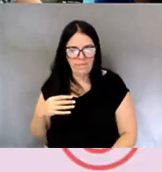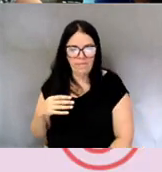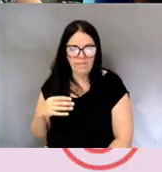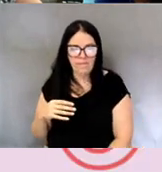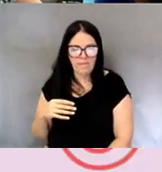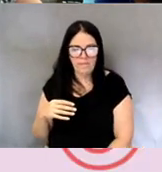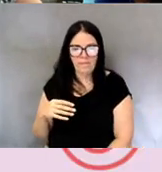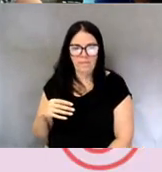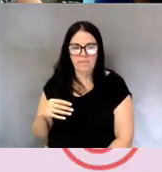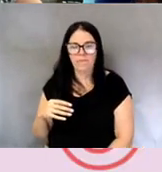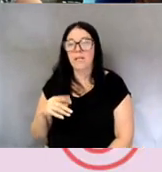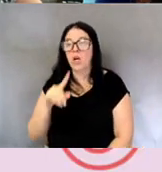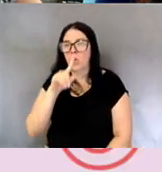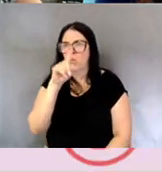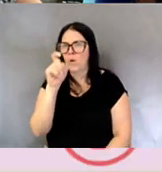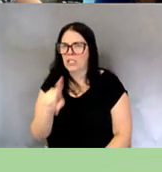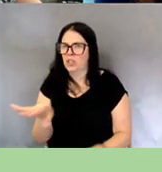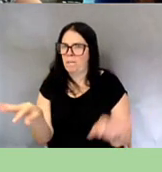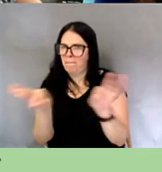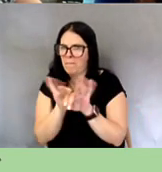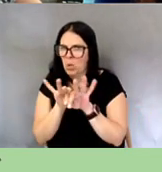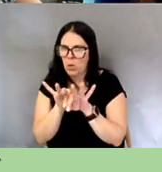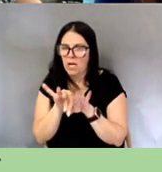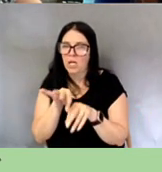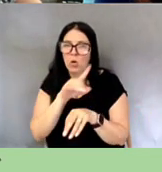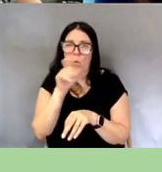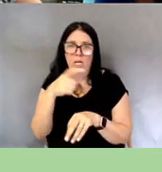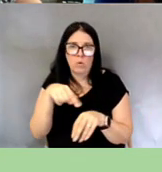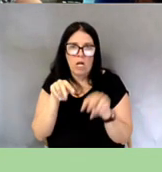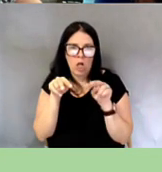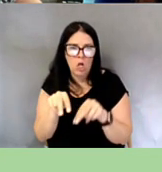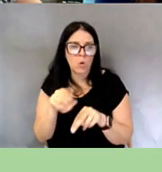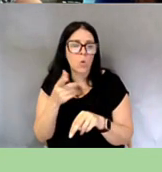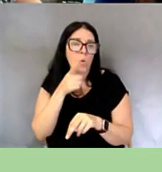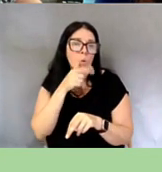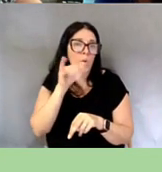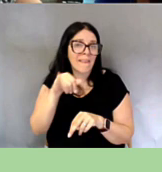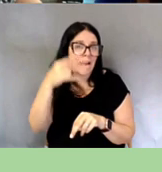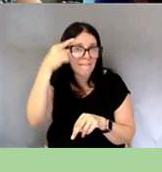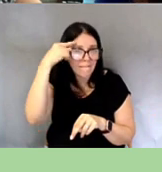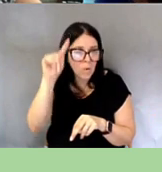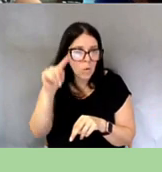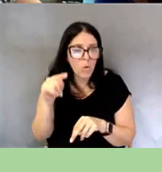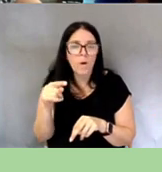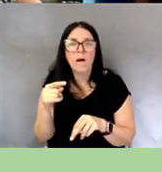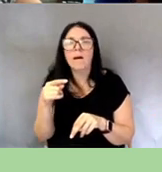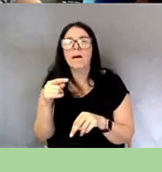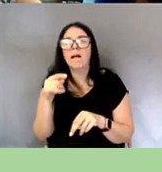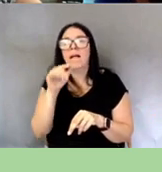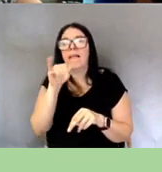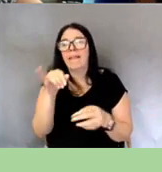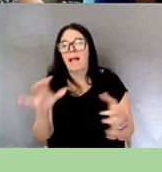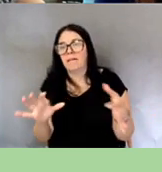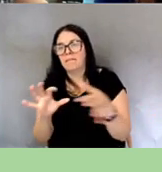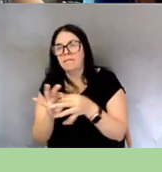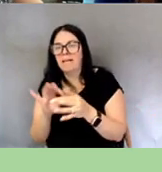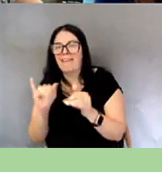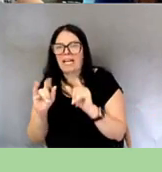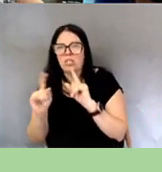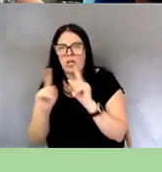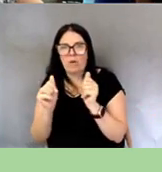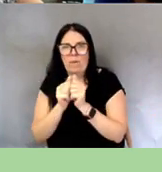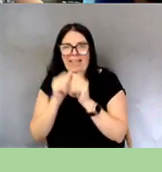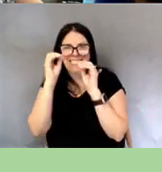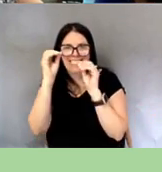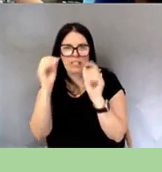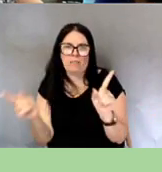Questions are key, the questions that we looked at. So who's it for? It's a companion that's like a conversation with a teaching